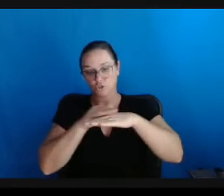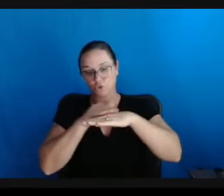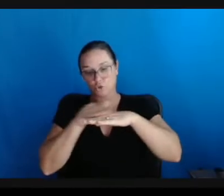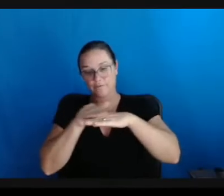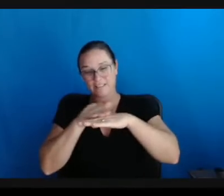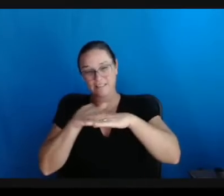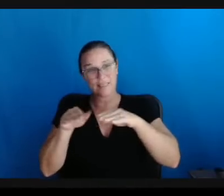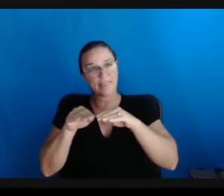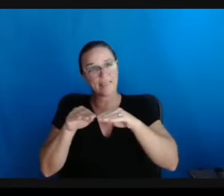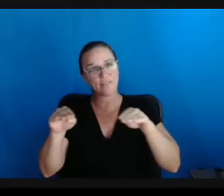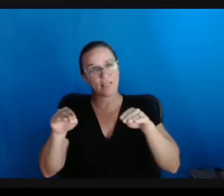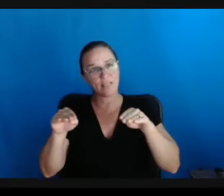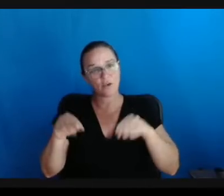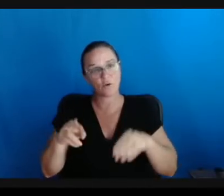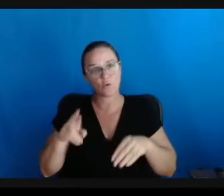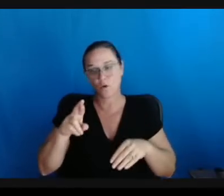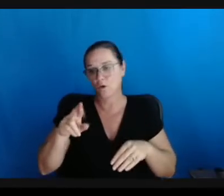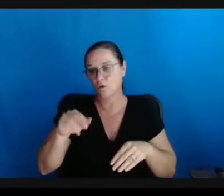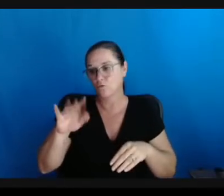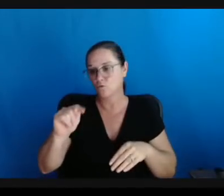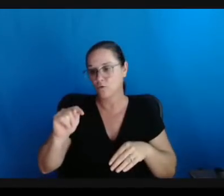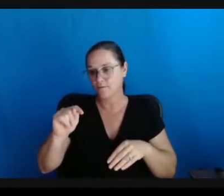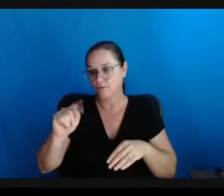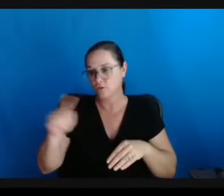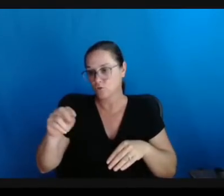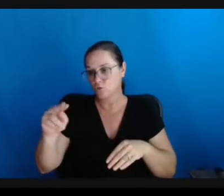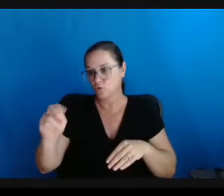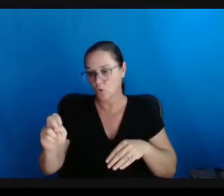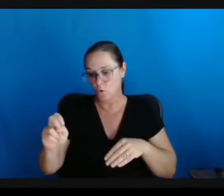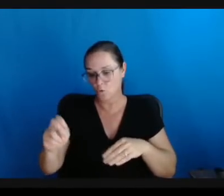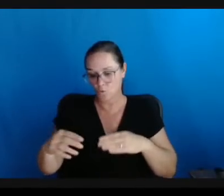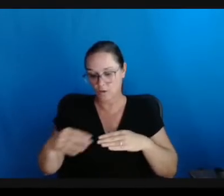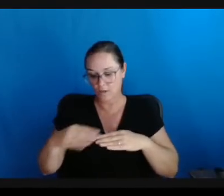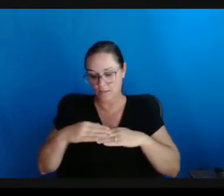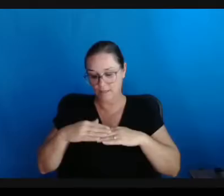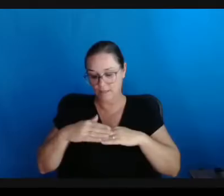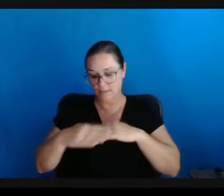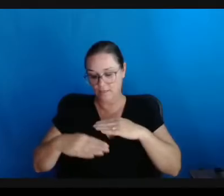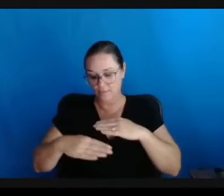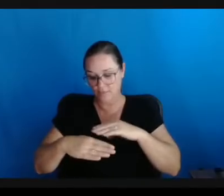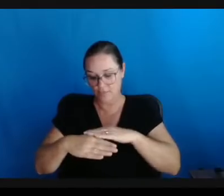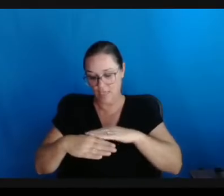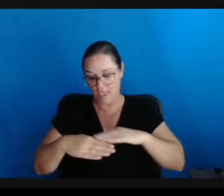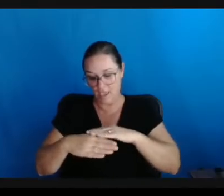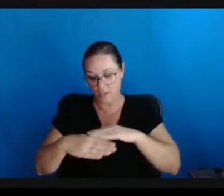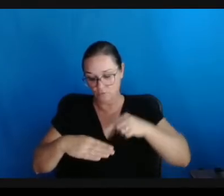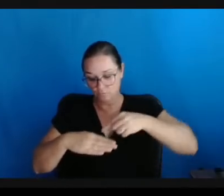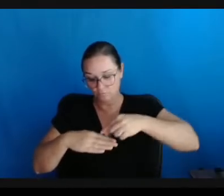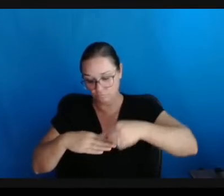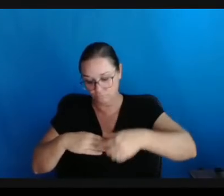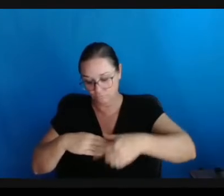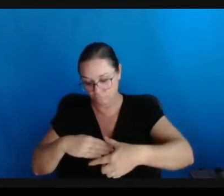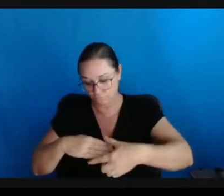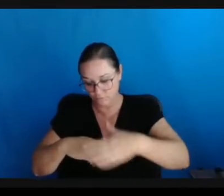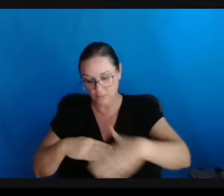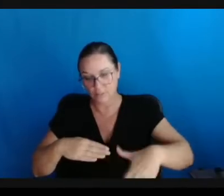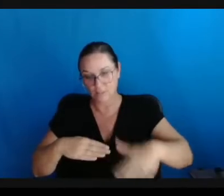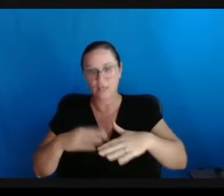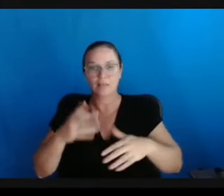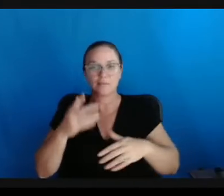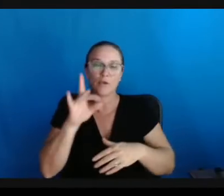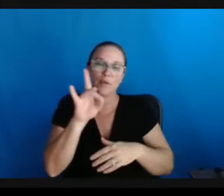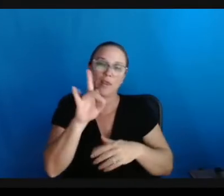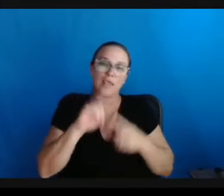So the rift zone is the edge of the flank all the way down to the bottom of the flank, which is roughly 8 or 10 miles down or so, right? So that